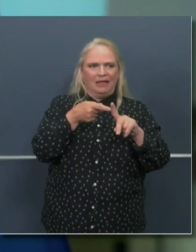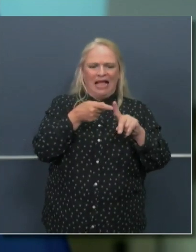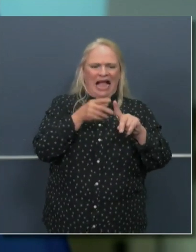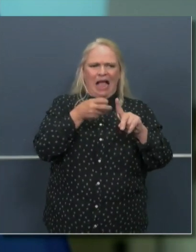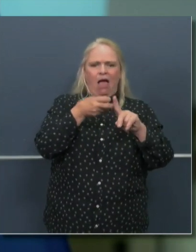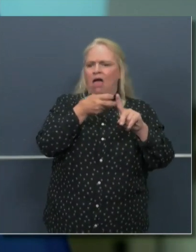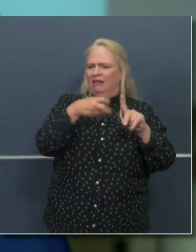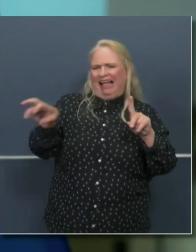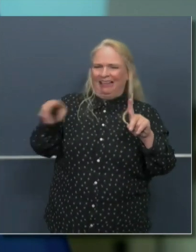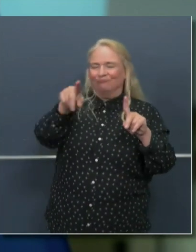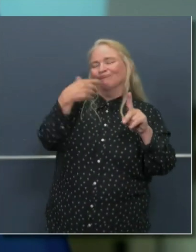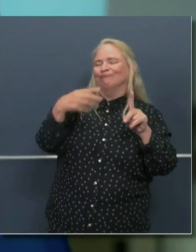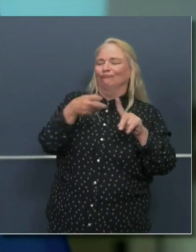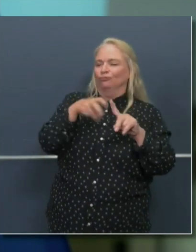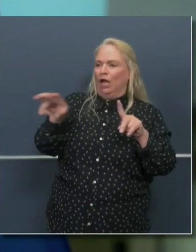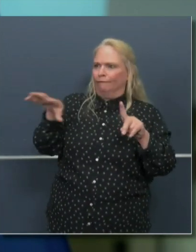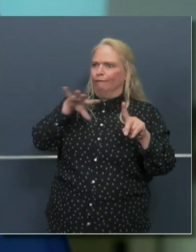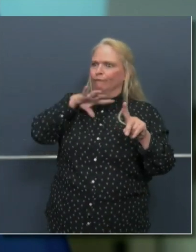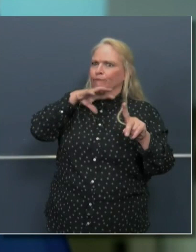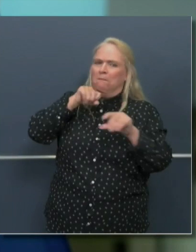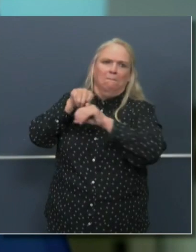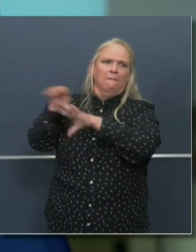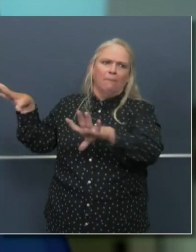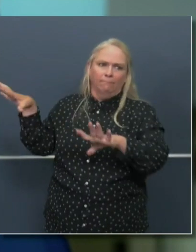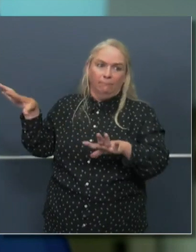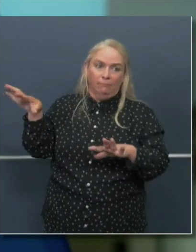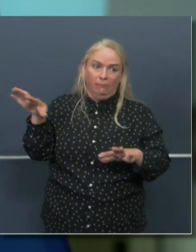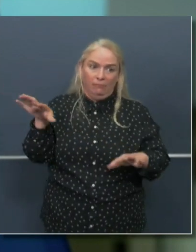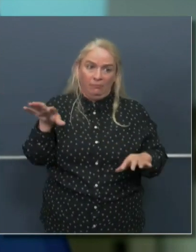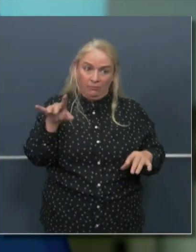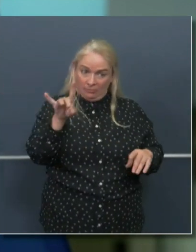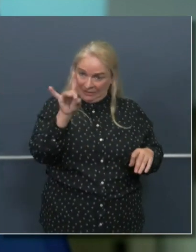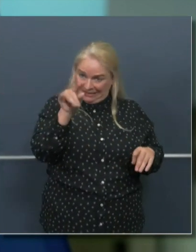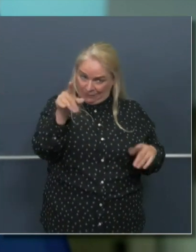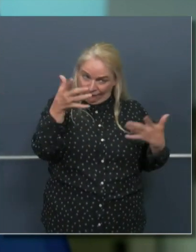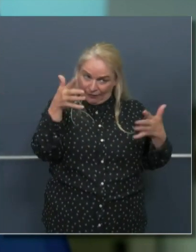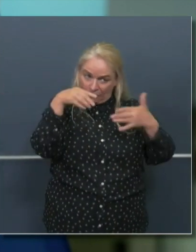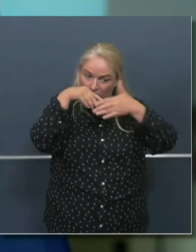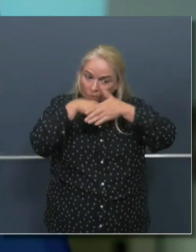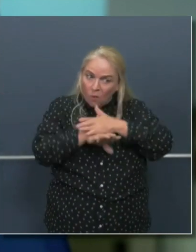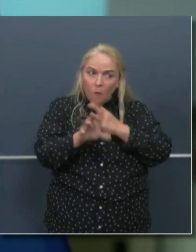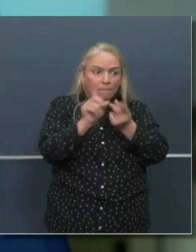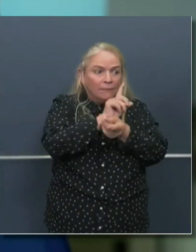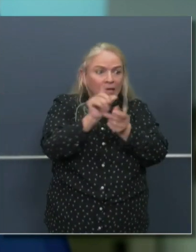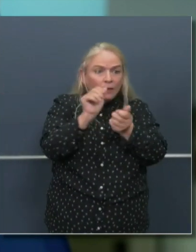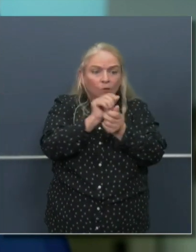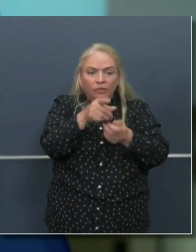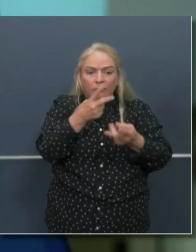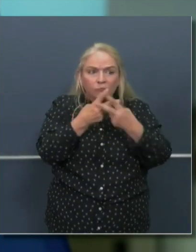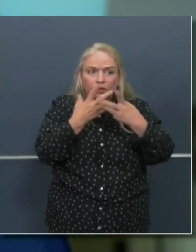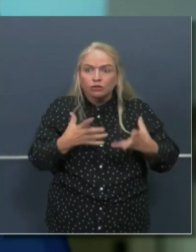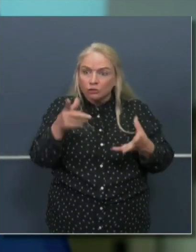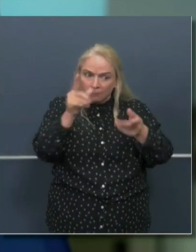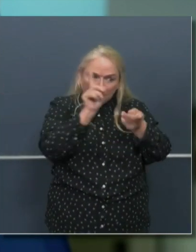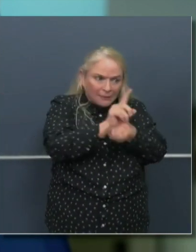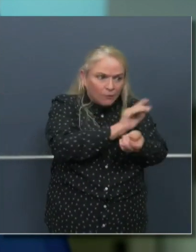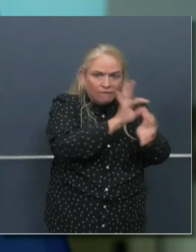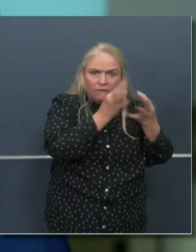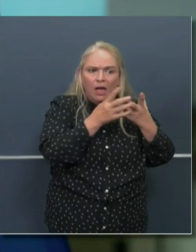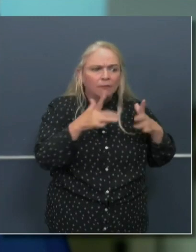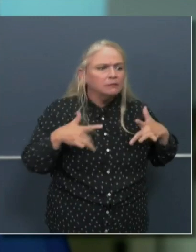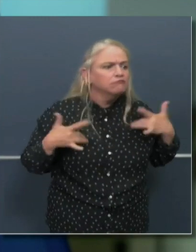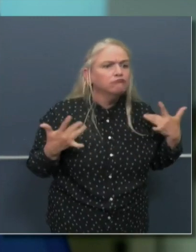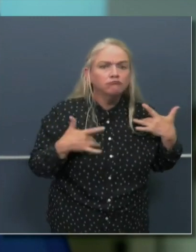yourself, and speak with the staff there or some of the family members of the prisoners inside? Yeah, I've visited San Quentin on many,